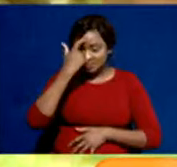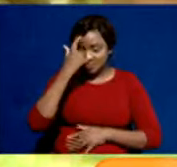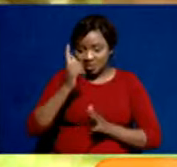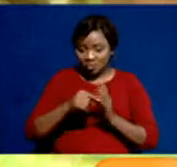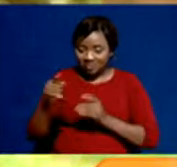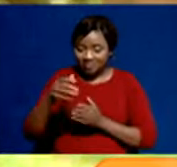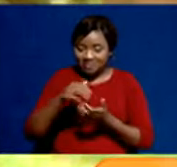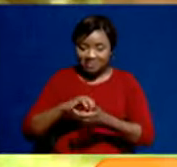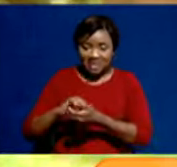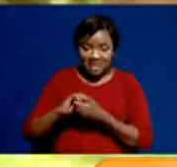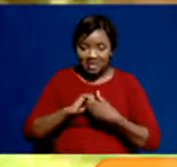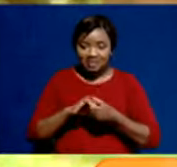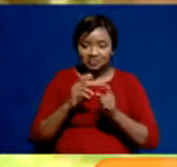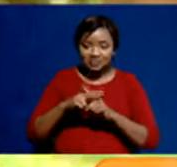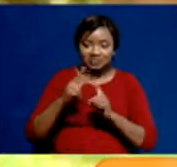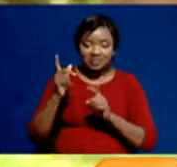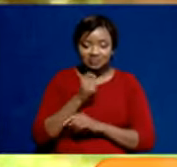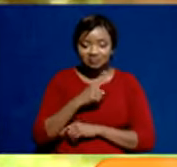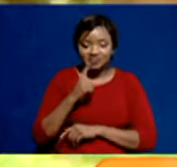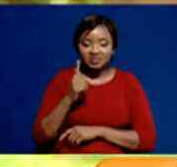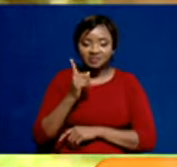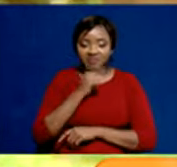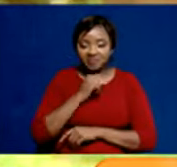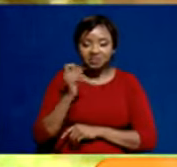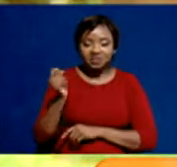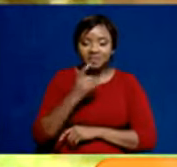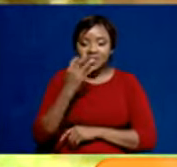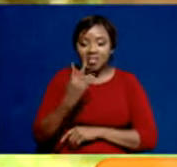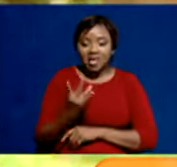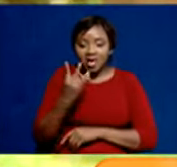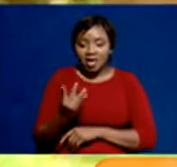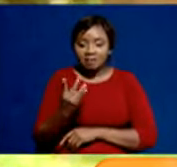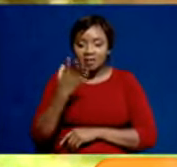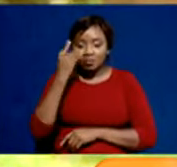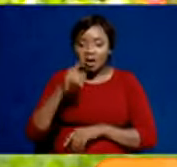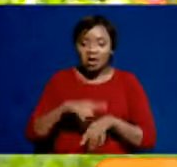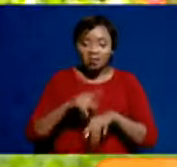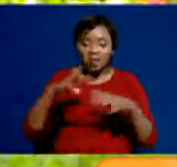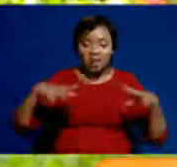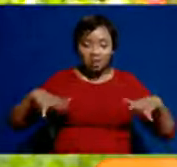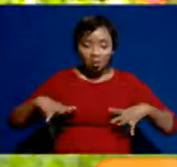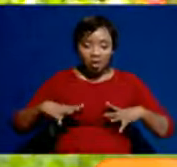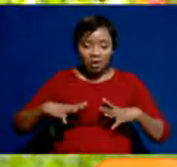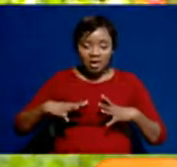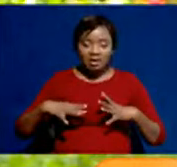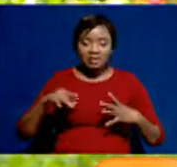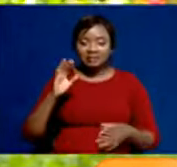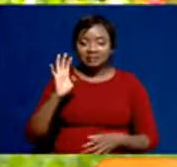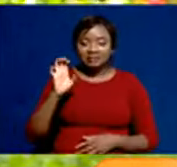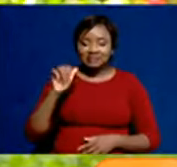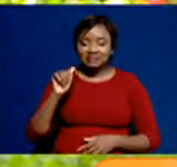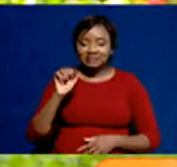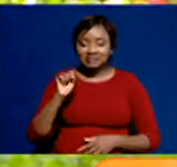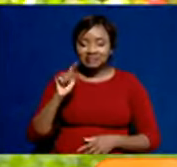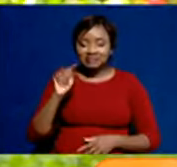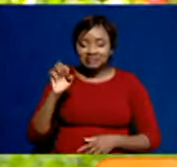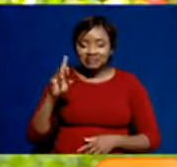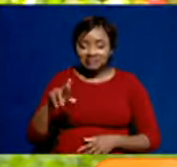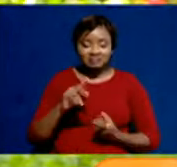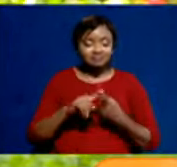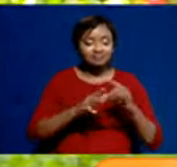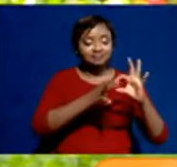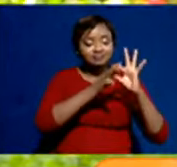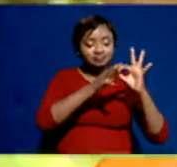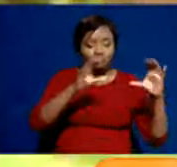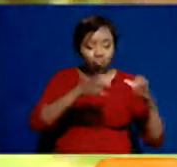engagement started in April, when over Easter, Azimio was called upon by religious leaders,